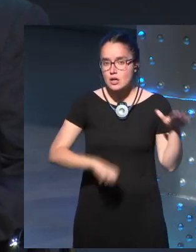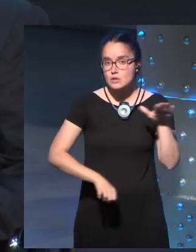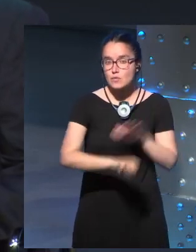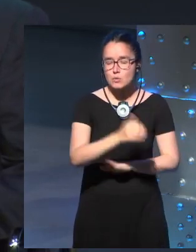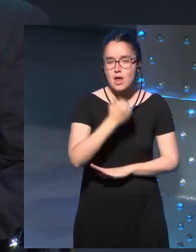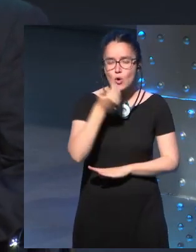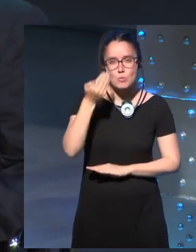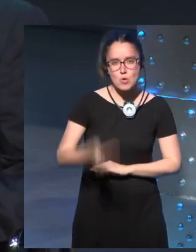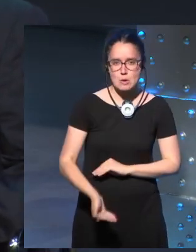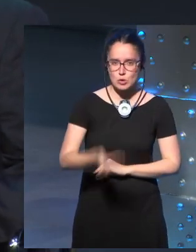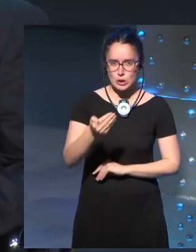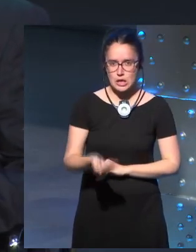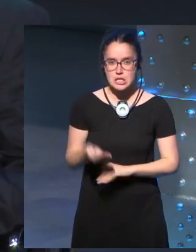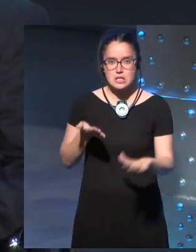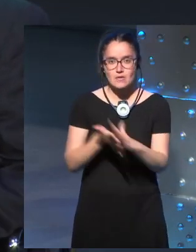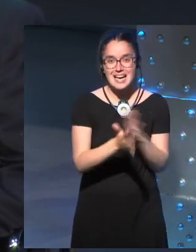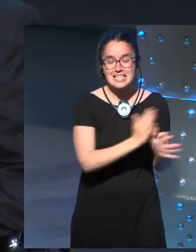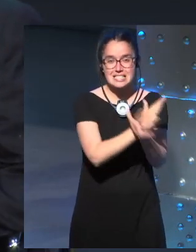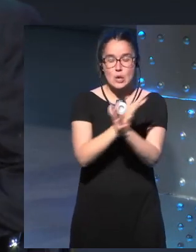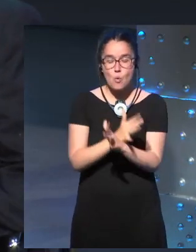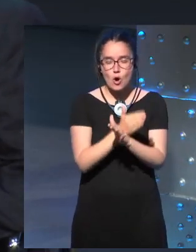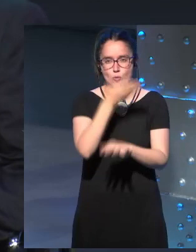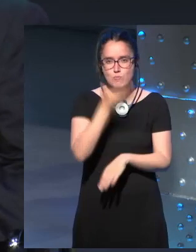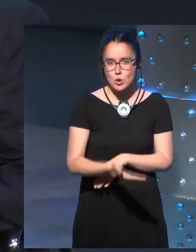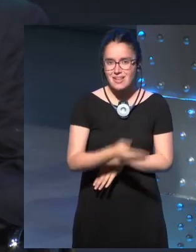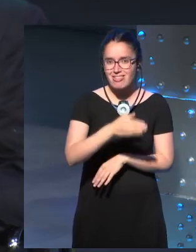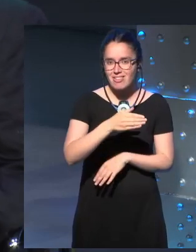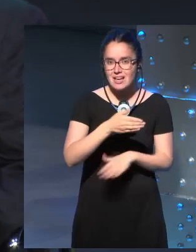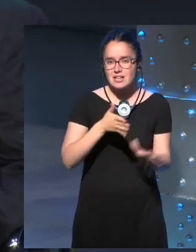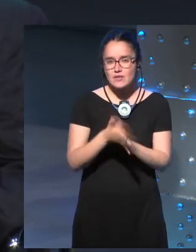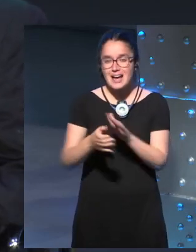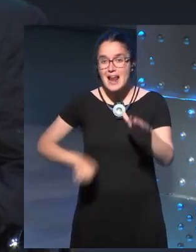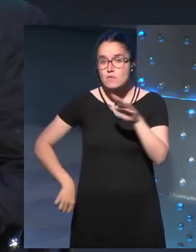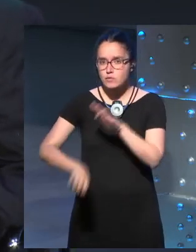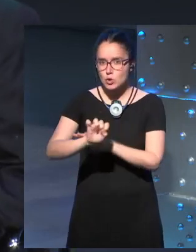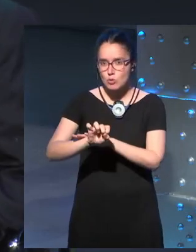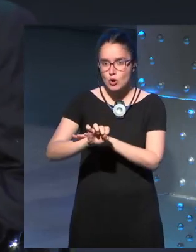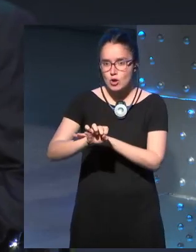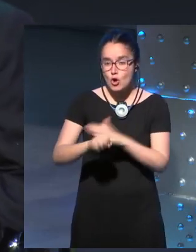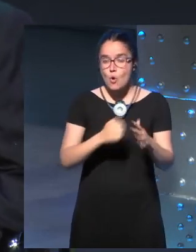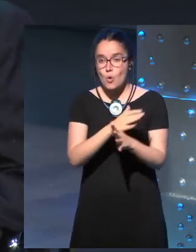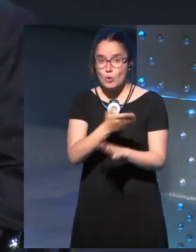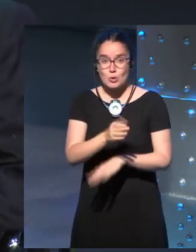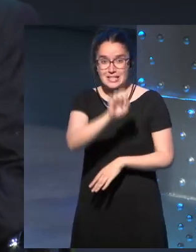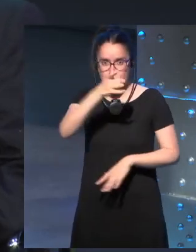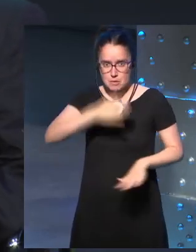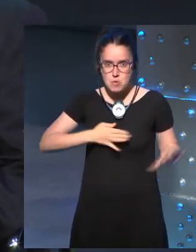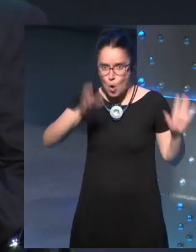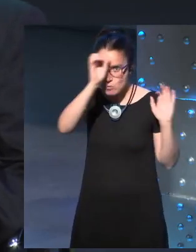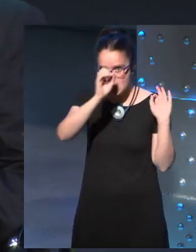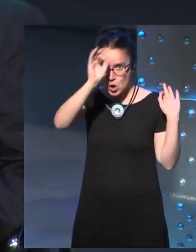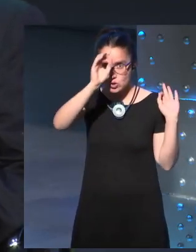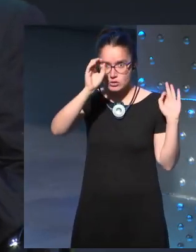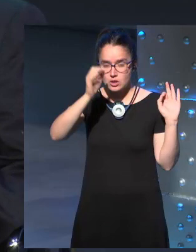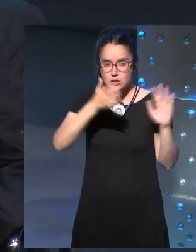this has given us the feeling that football is something important. If the game is important, football, that is the most